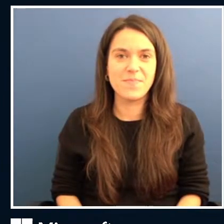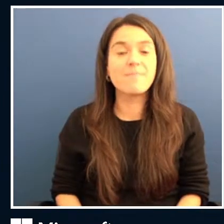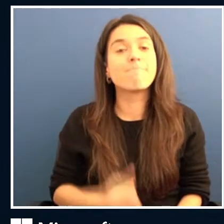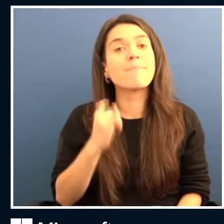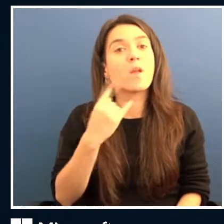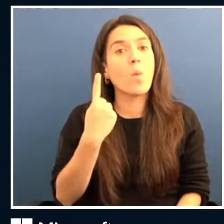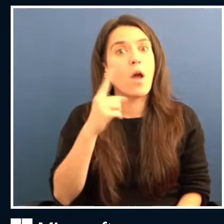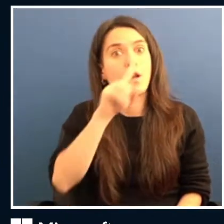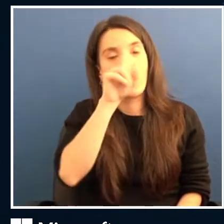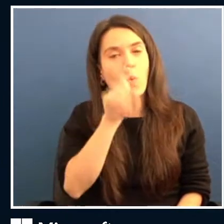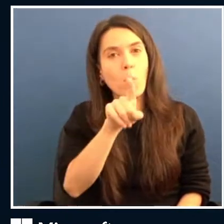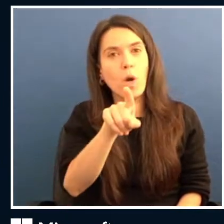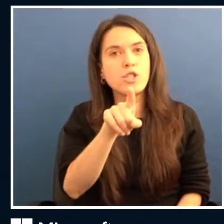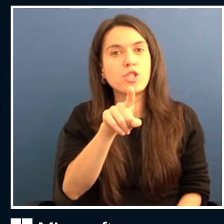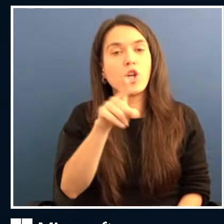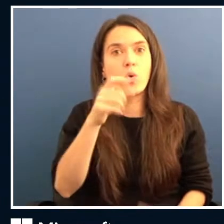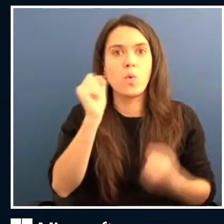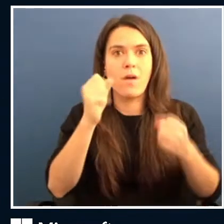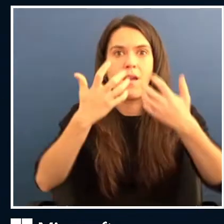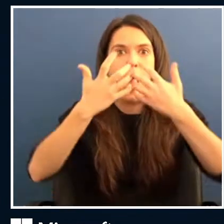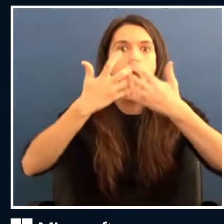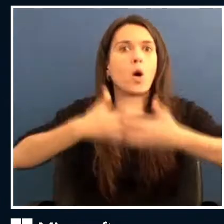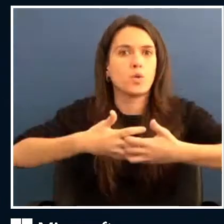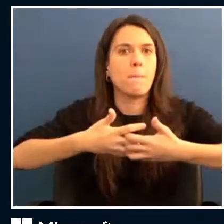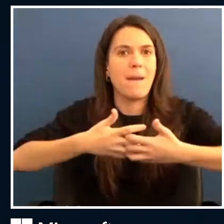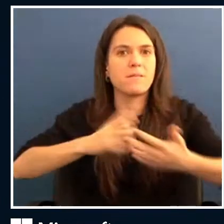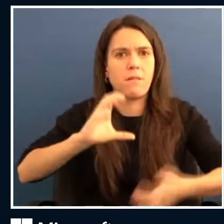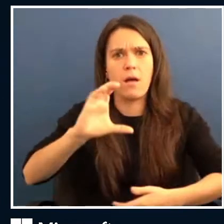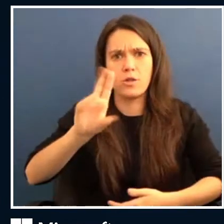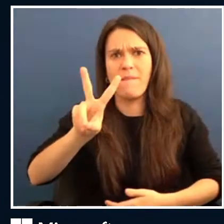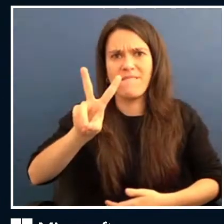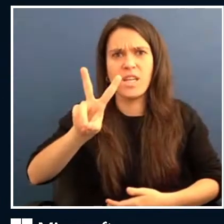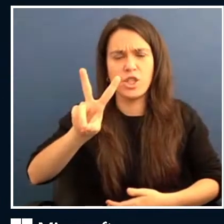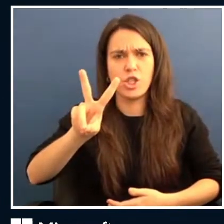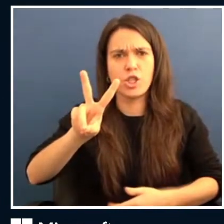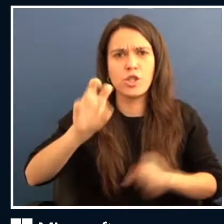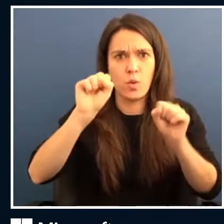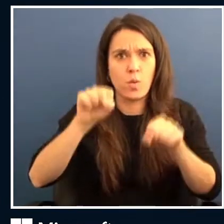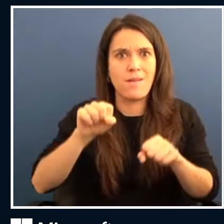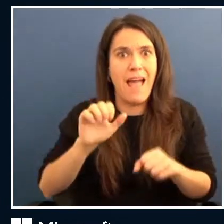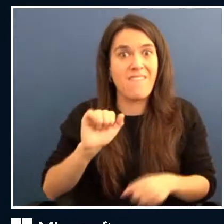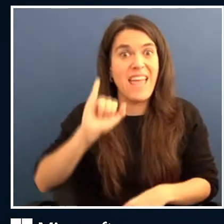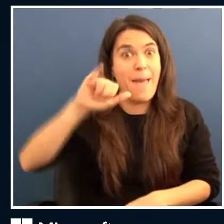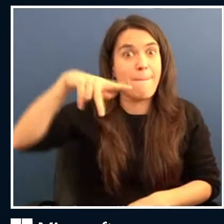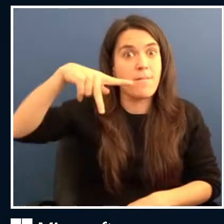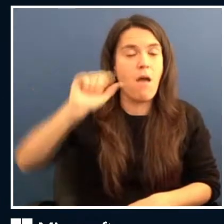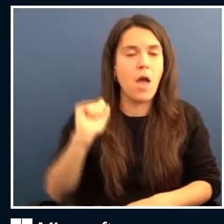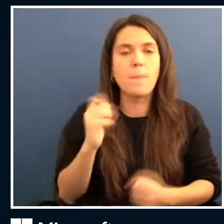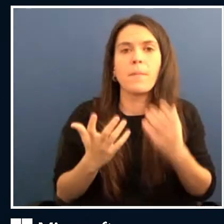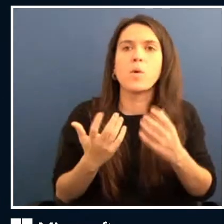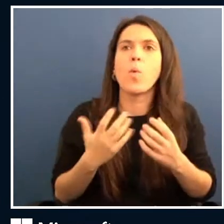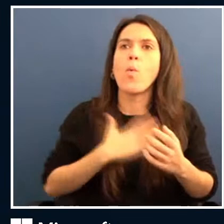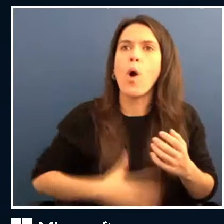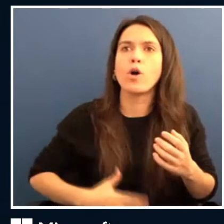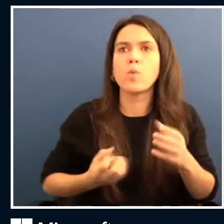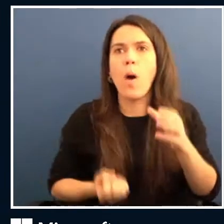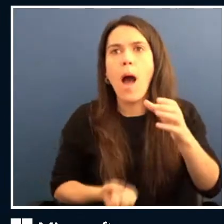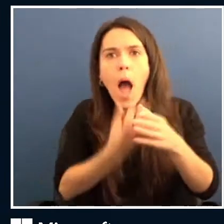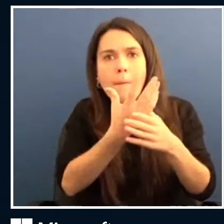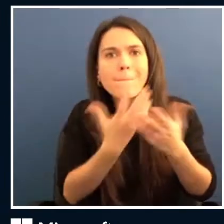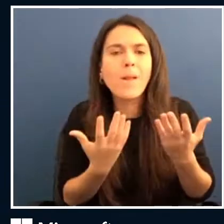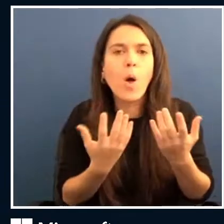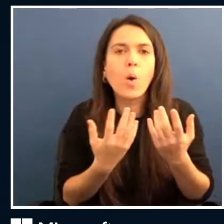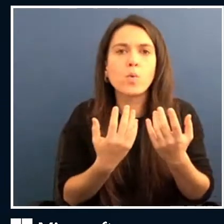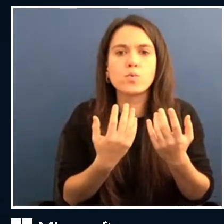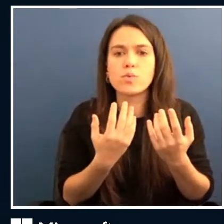you can automate custom vision. Because it has an API. So if you want to upload like many objects, instead of doing it